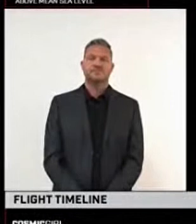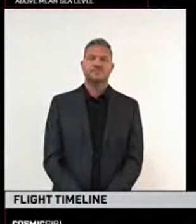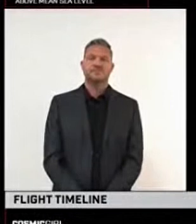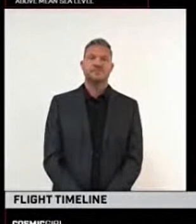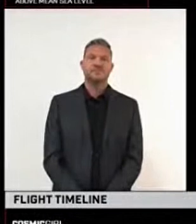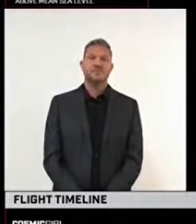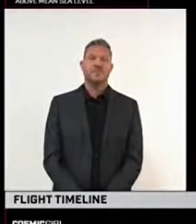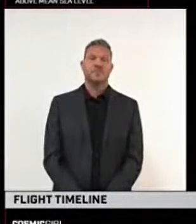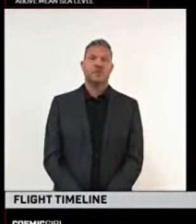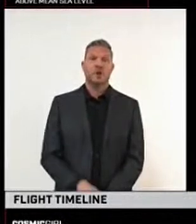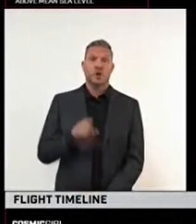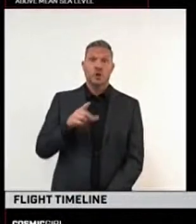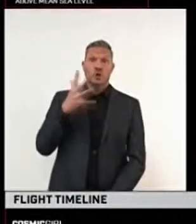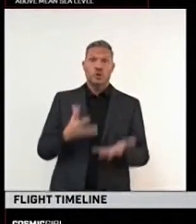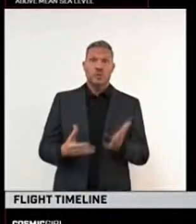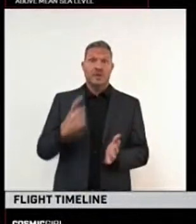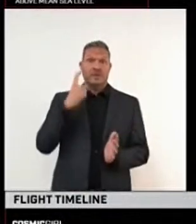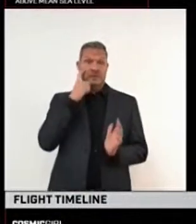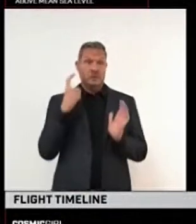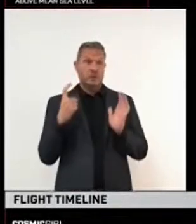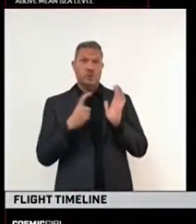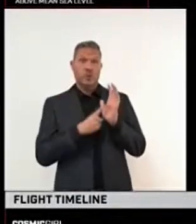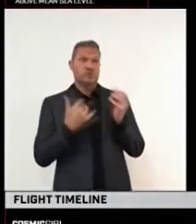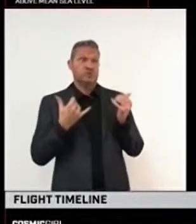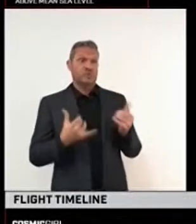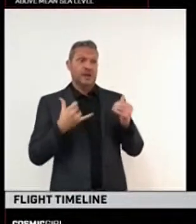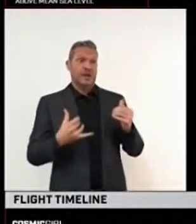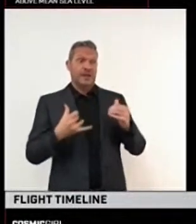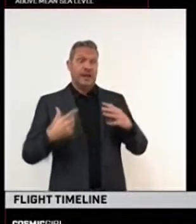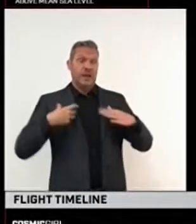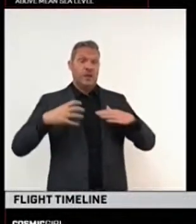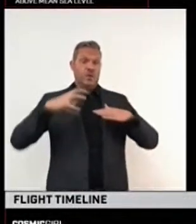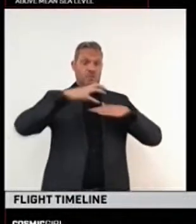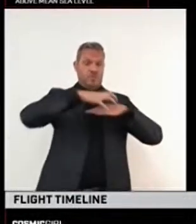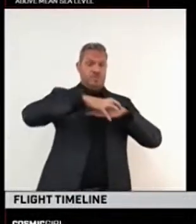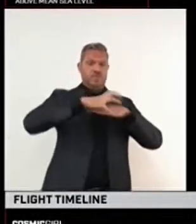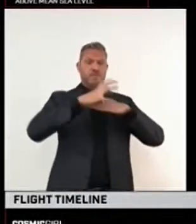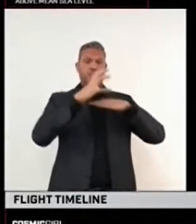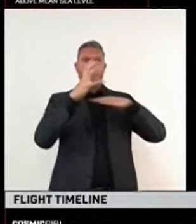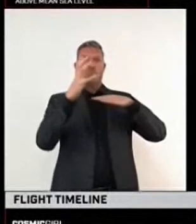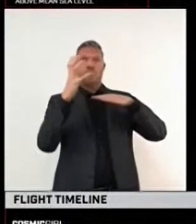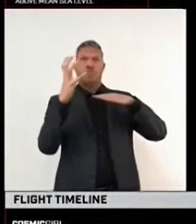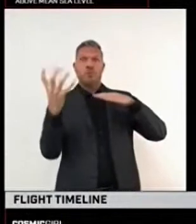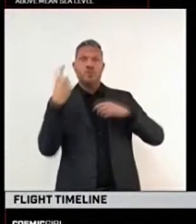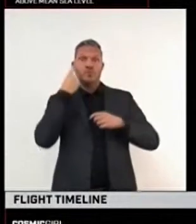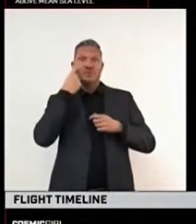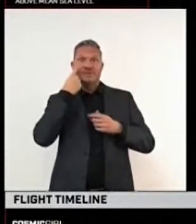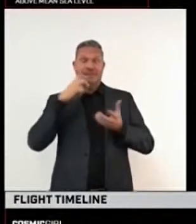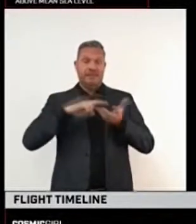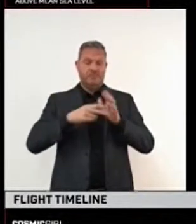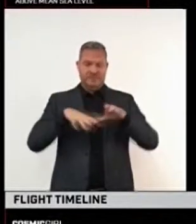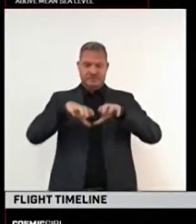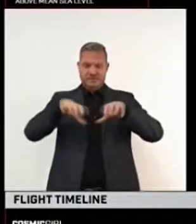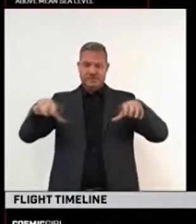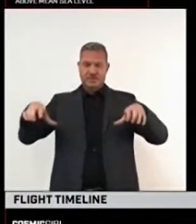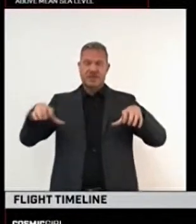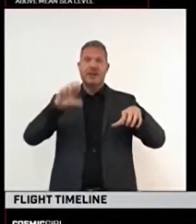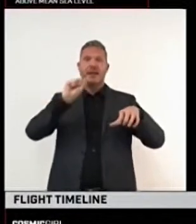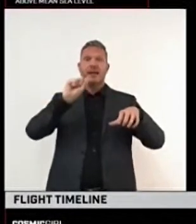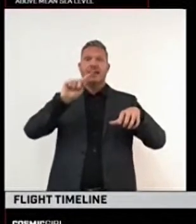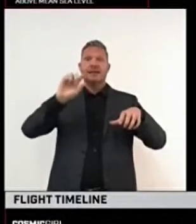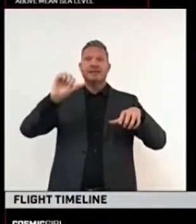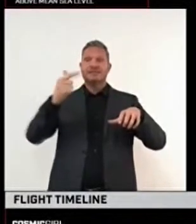So what you might have just seen on the video is we just had successful fairing separation from stage 2. And our, actually,